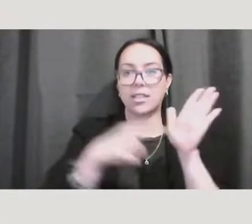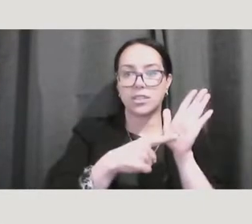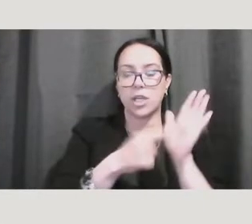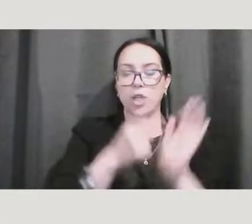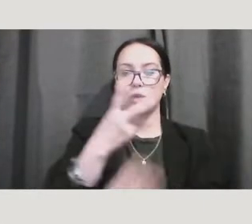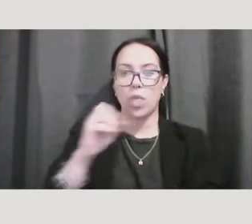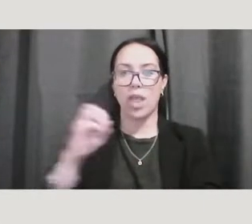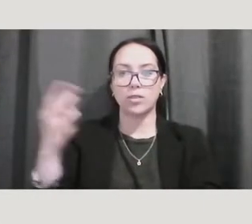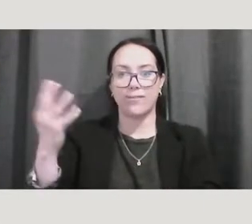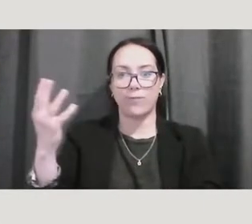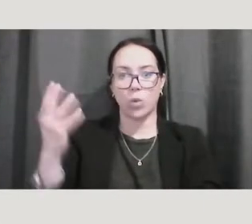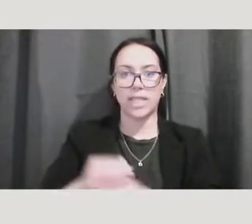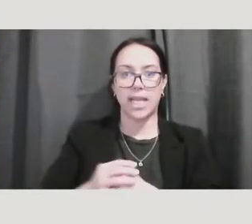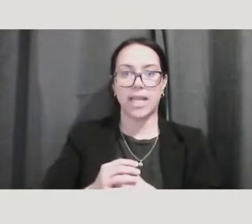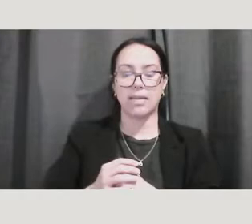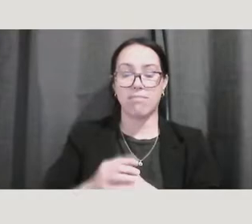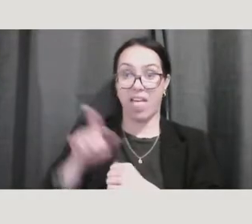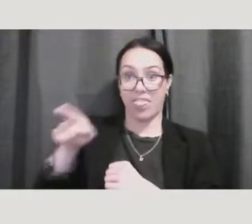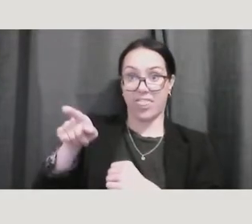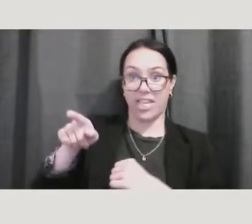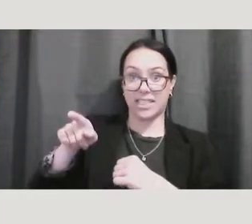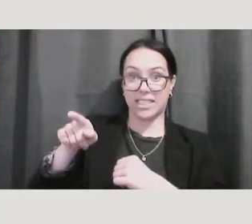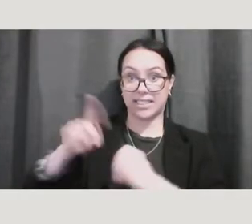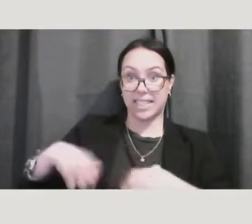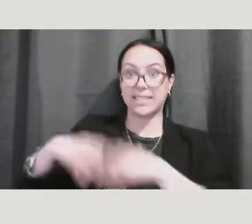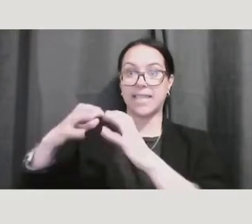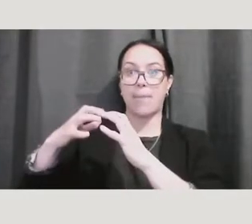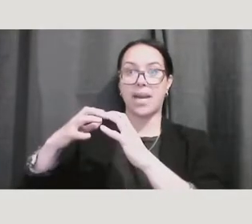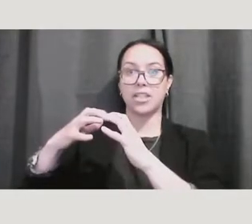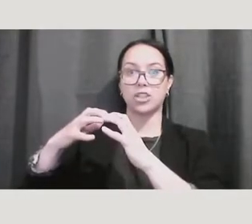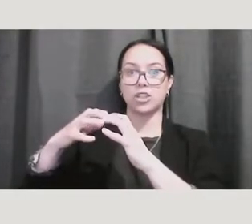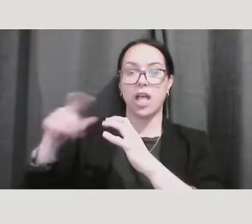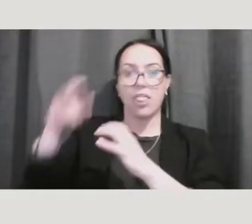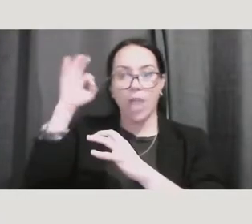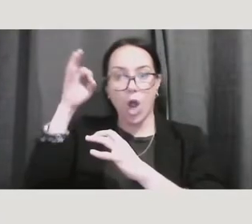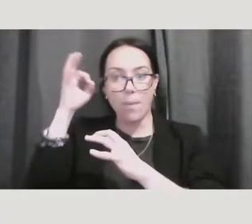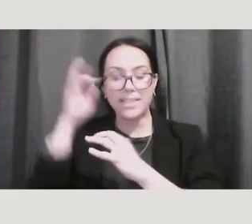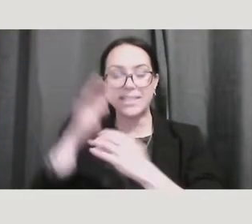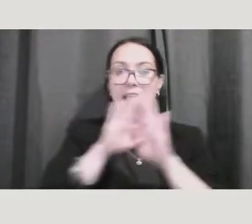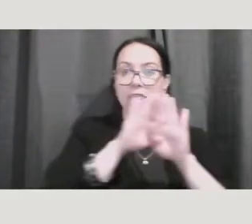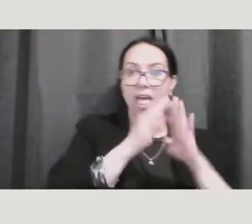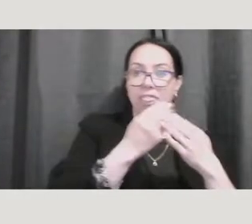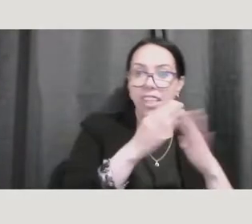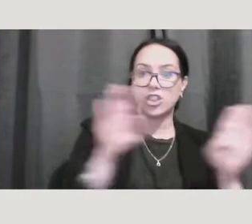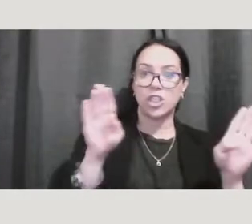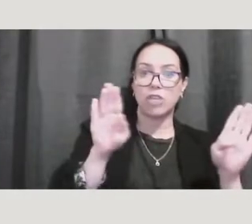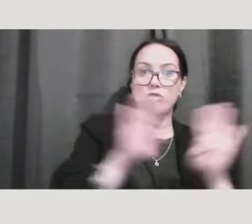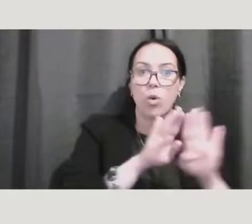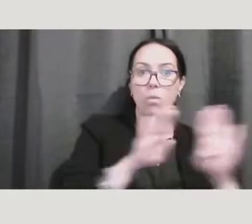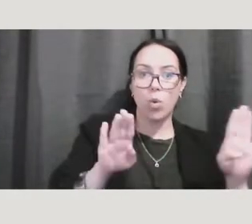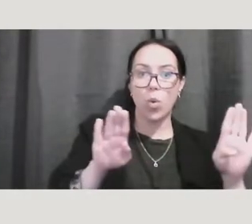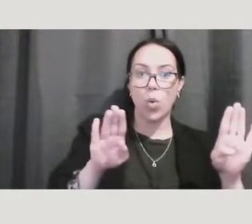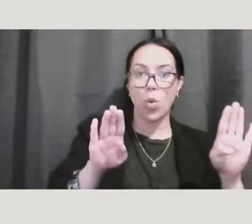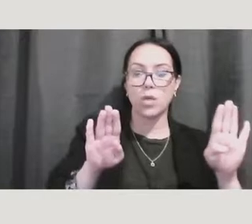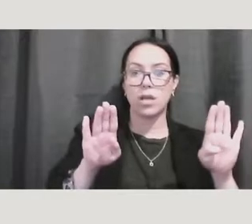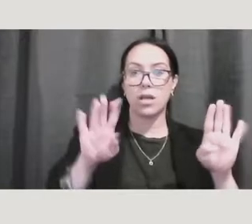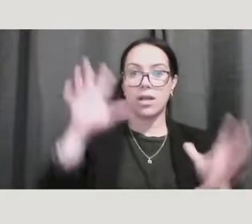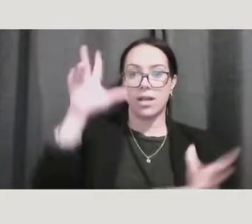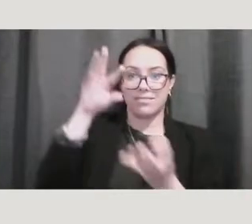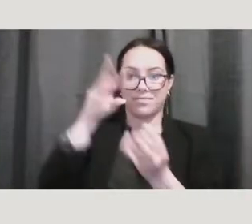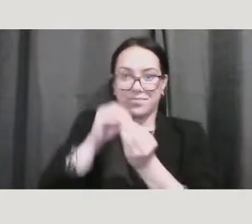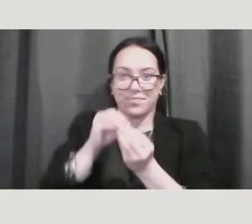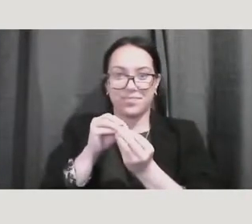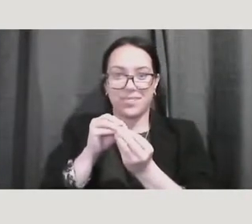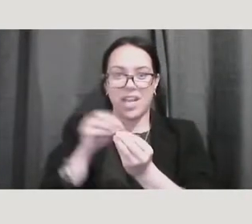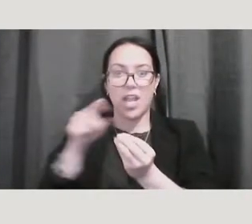this established the Pacific committee the tawakatoi board the general board and is simplified to what is now called the unitary